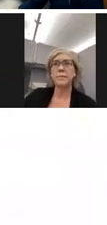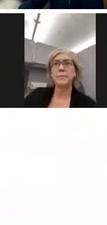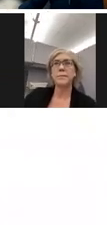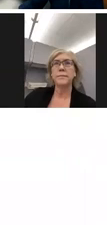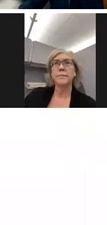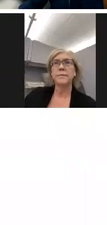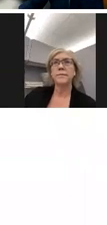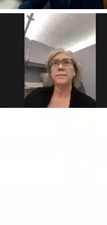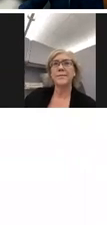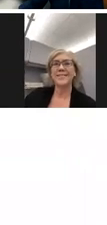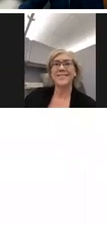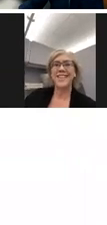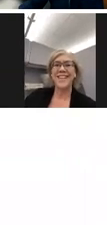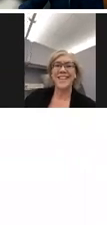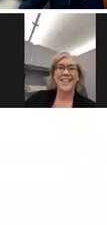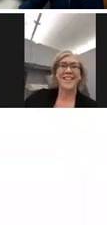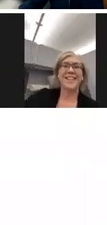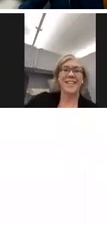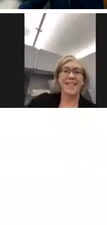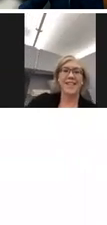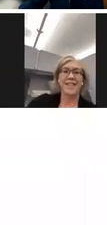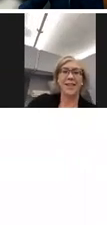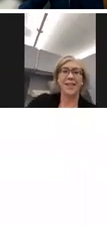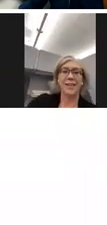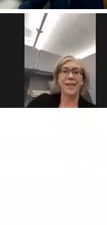And I'm gonna turn it over to Julie.